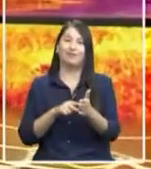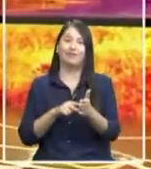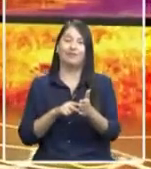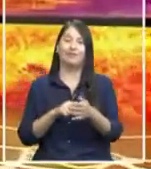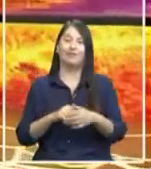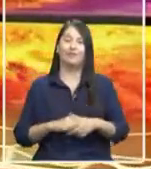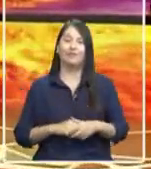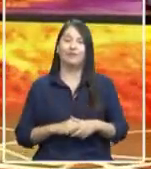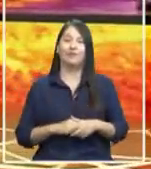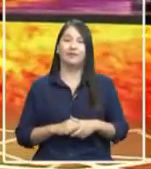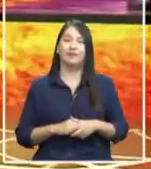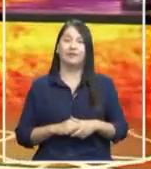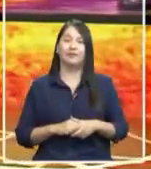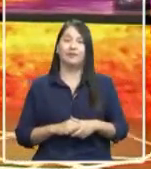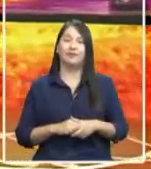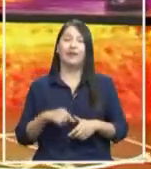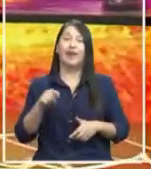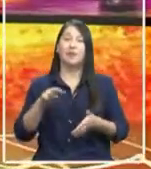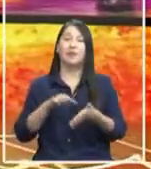fisheries very, very,